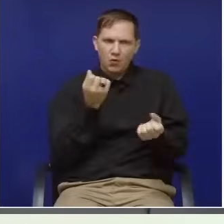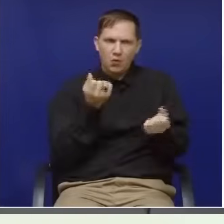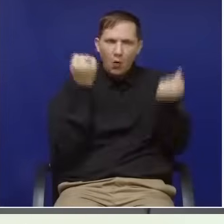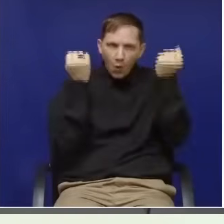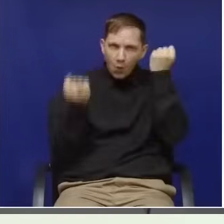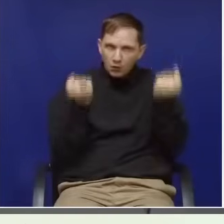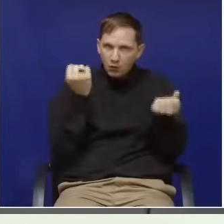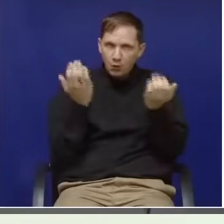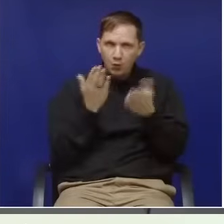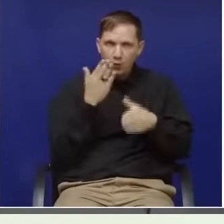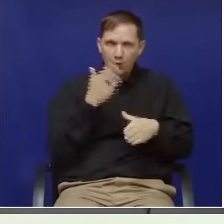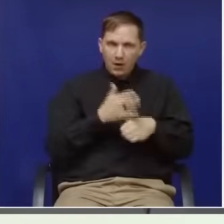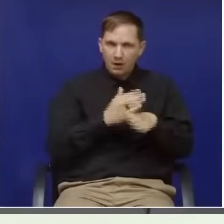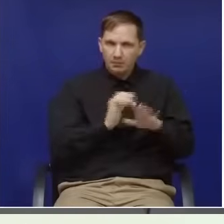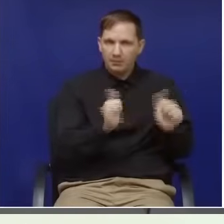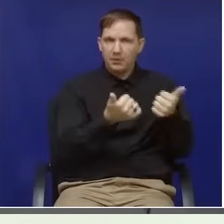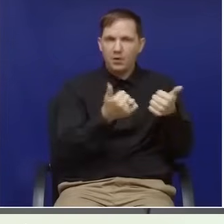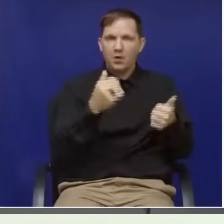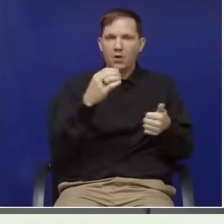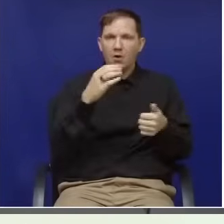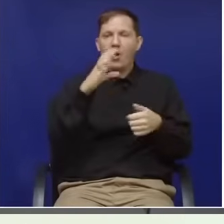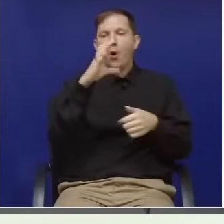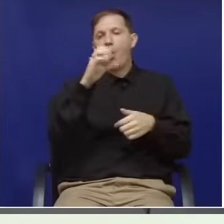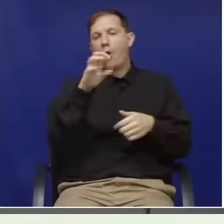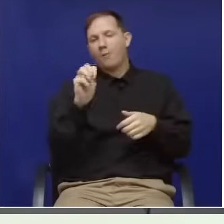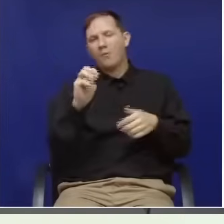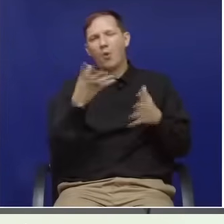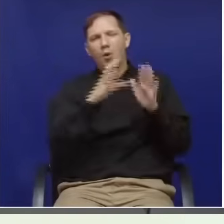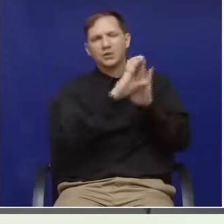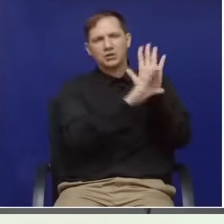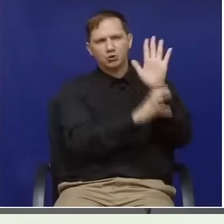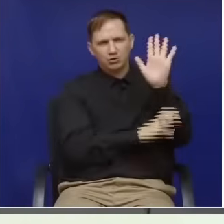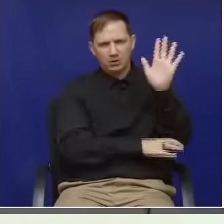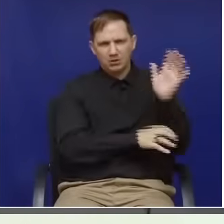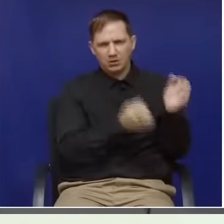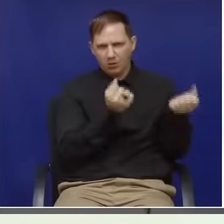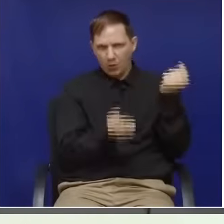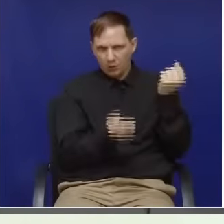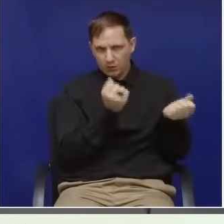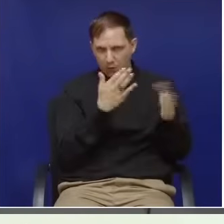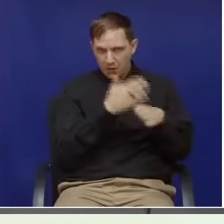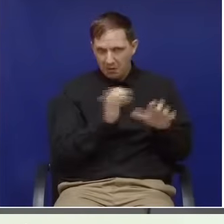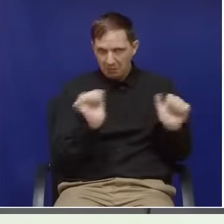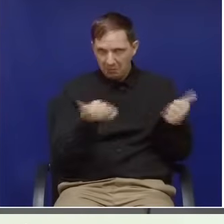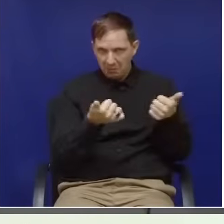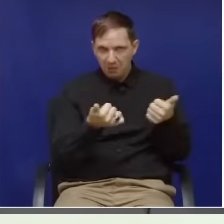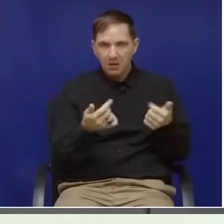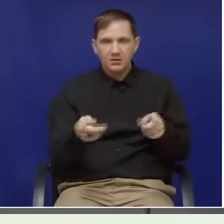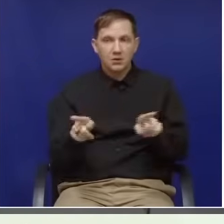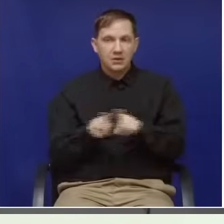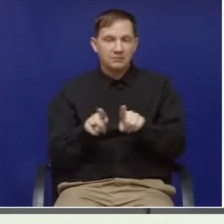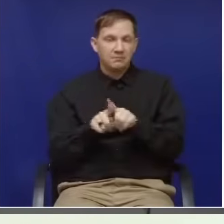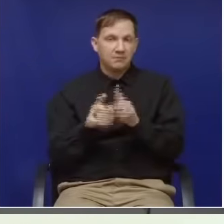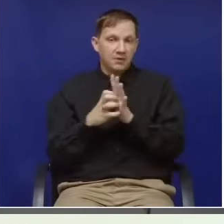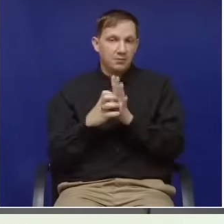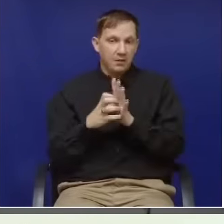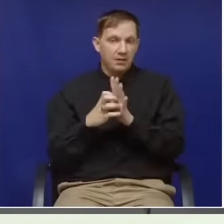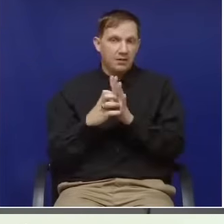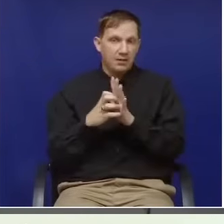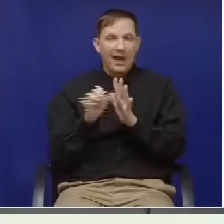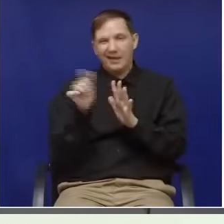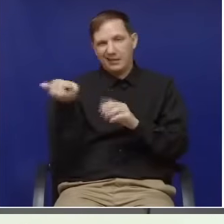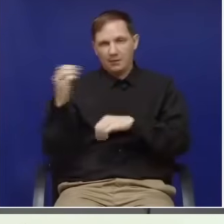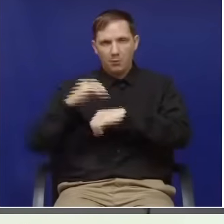is functioning. It has capacity. For example, one of the things that we've been able to do as the executive when I got into the portfolio, another